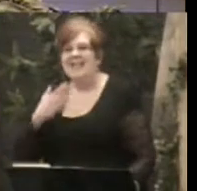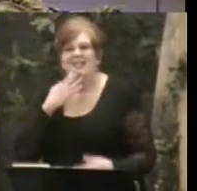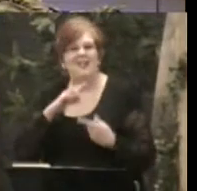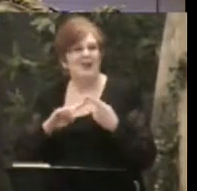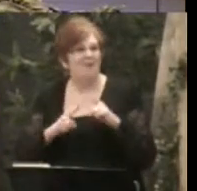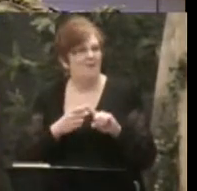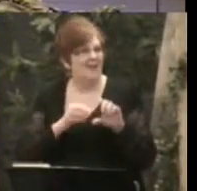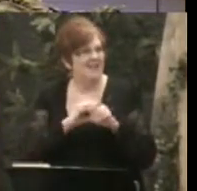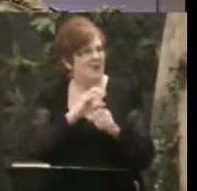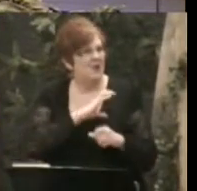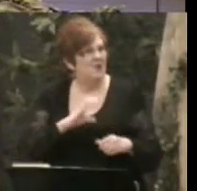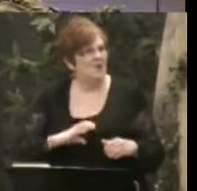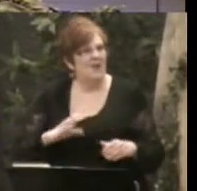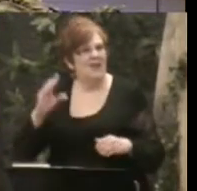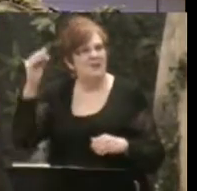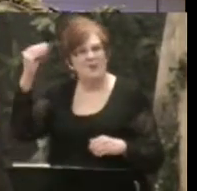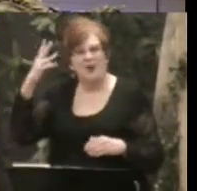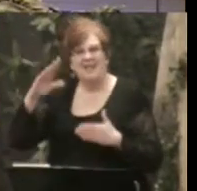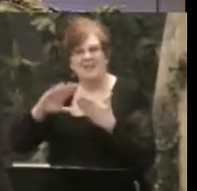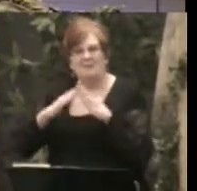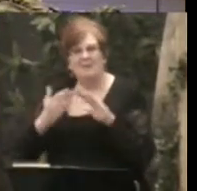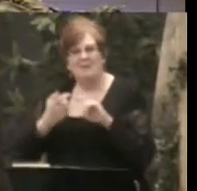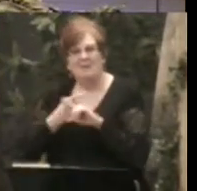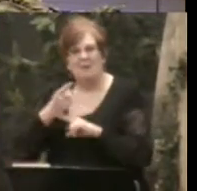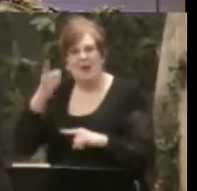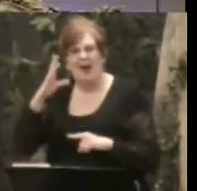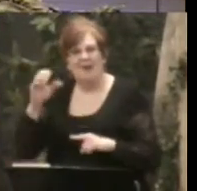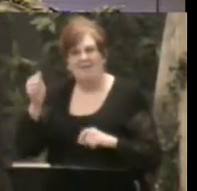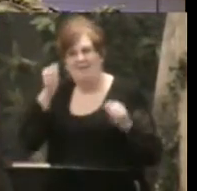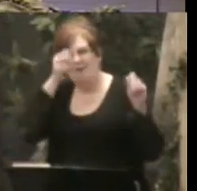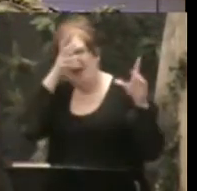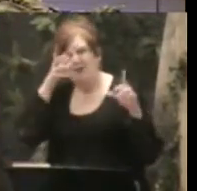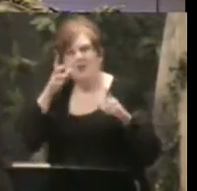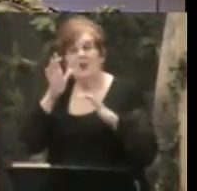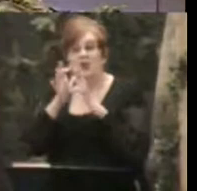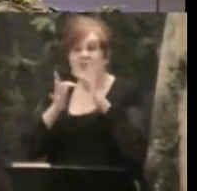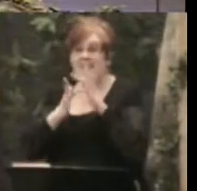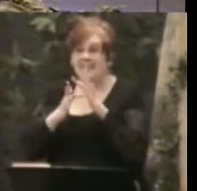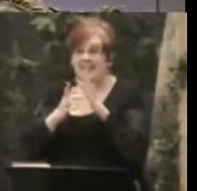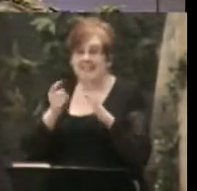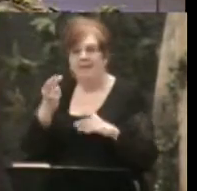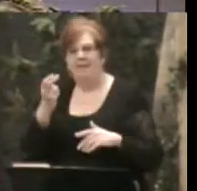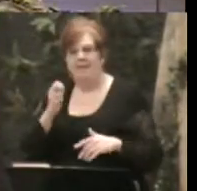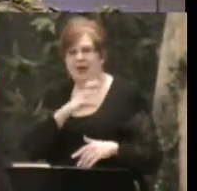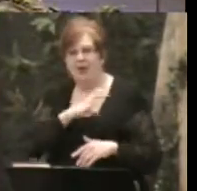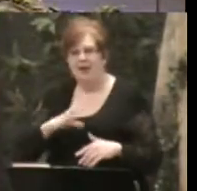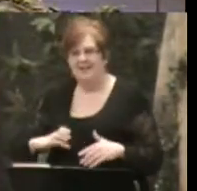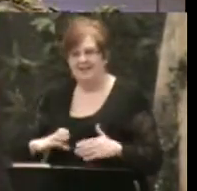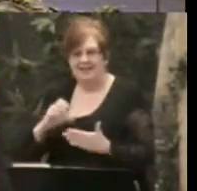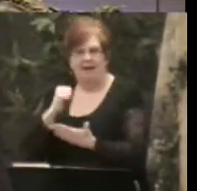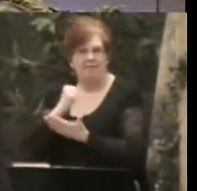friends in Christ, grace to you and peace from God our Father and our Lord and Savior, Jesus the Christ. Amen.